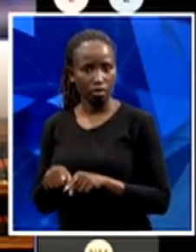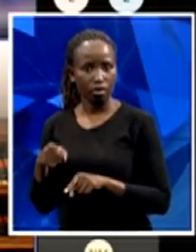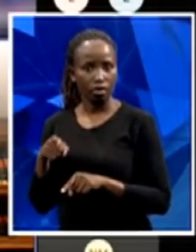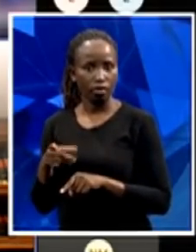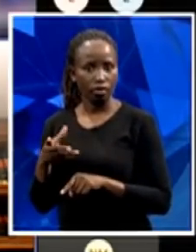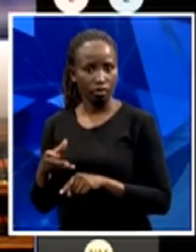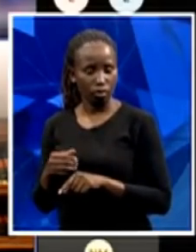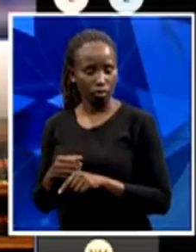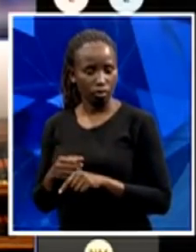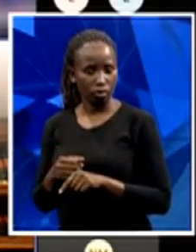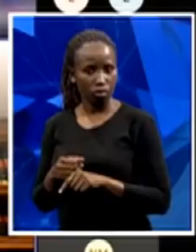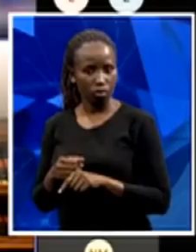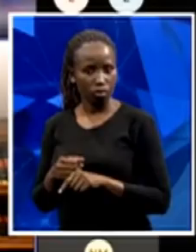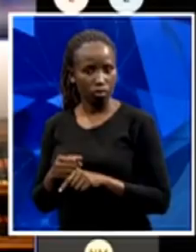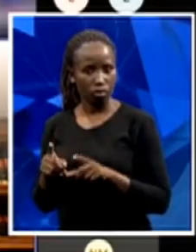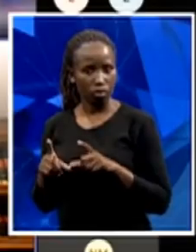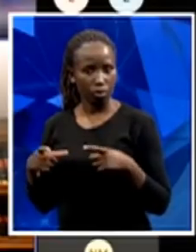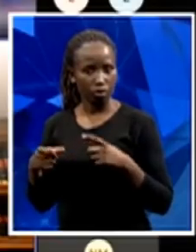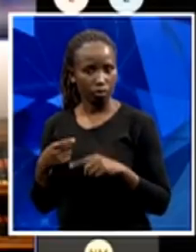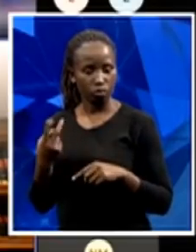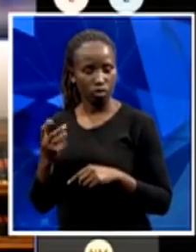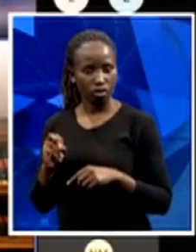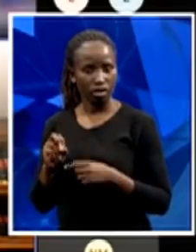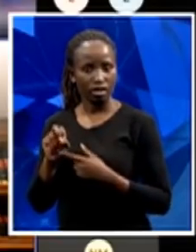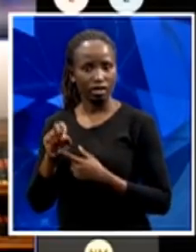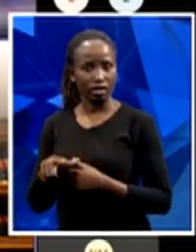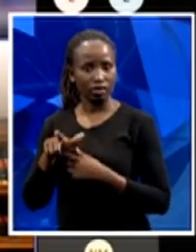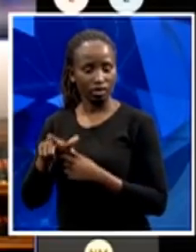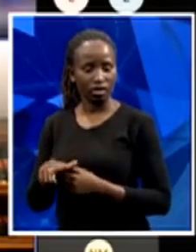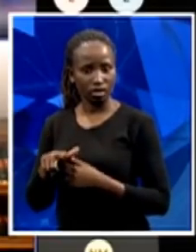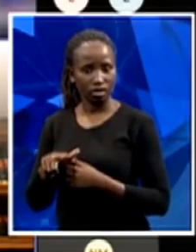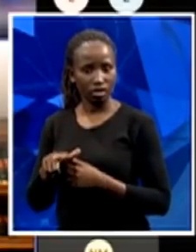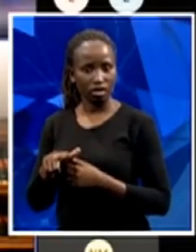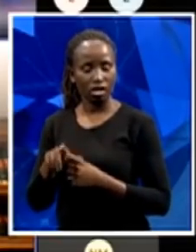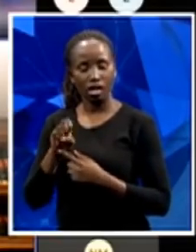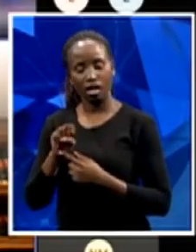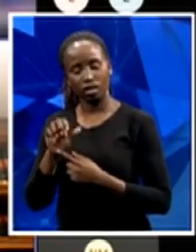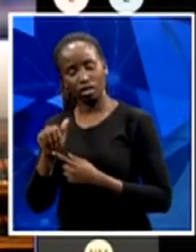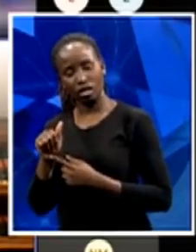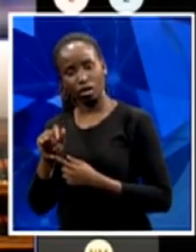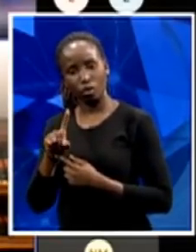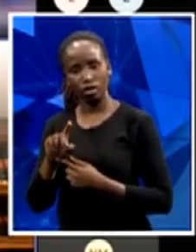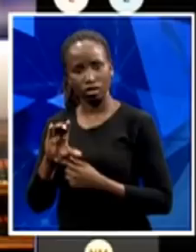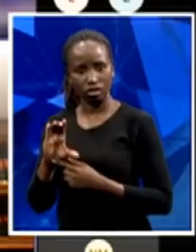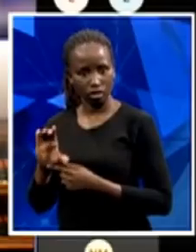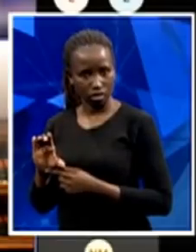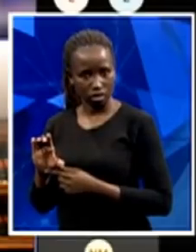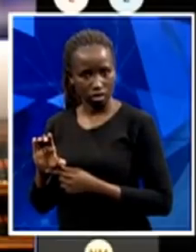2017, Volume 5, SA 1CC, the court expressed itself as follows in paragraph 9 of that